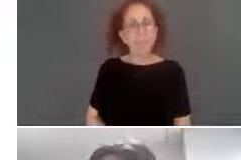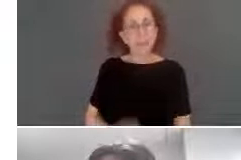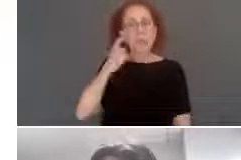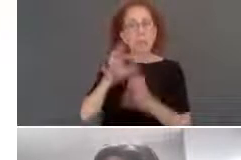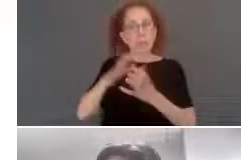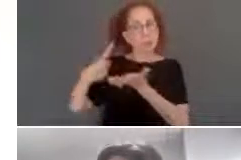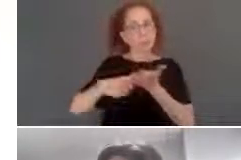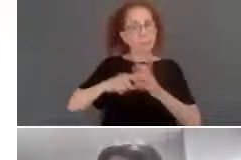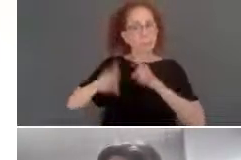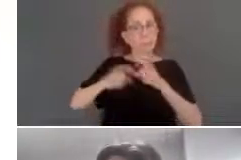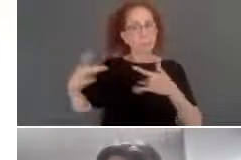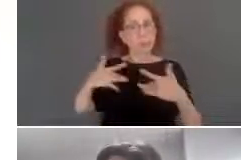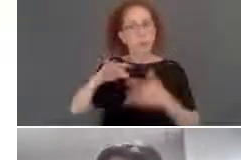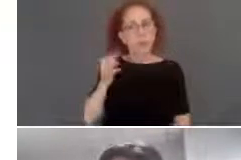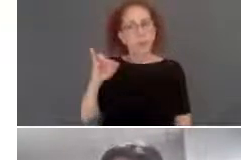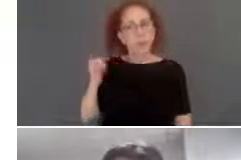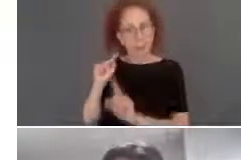and